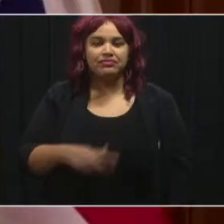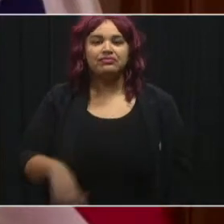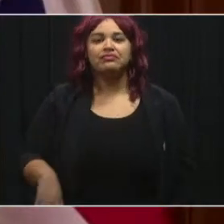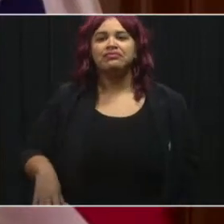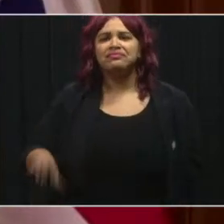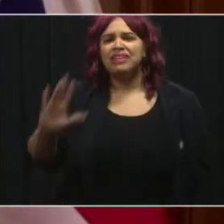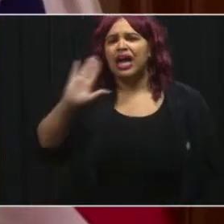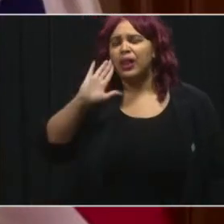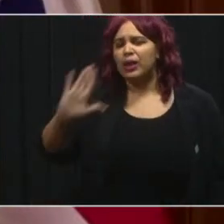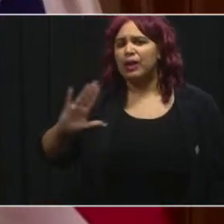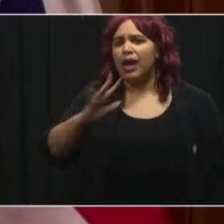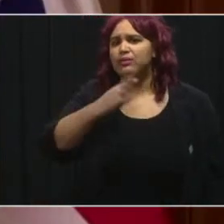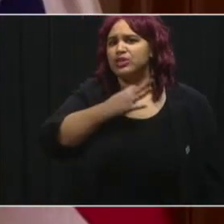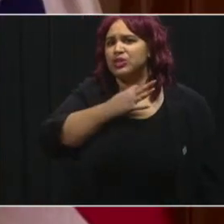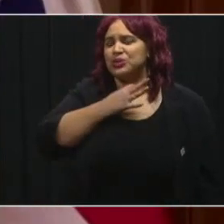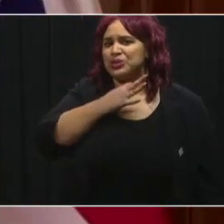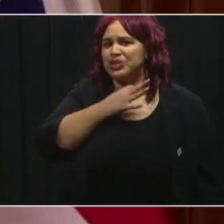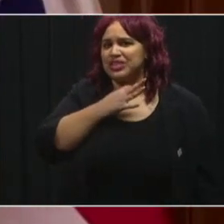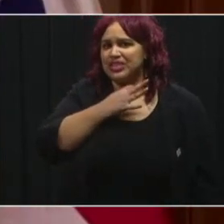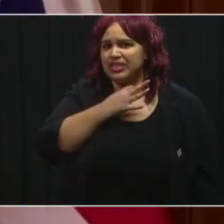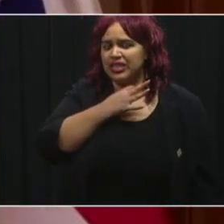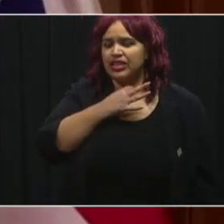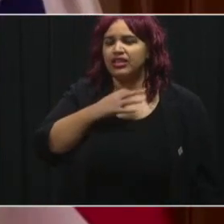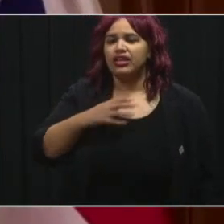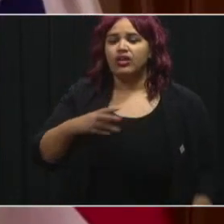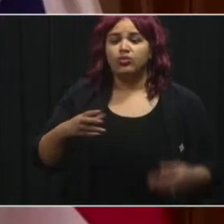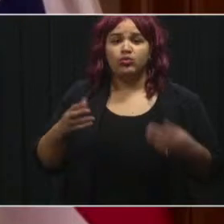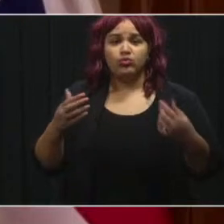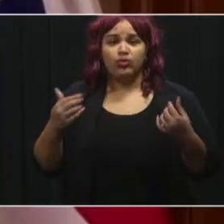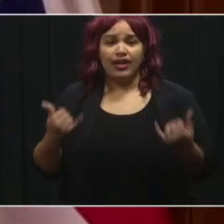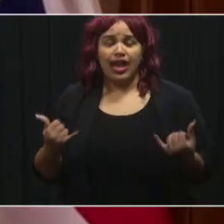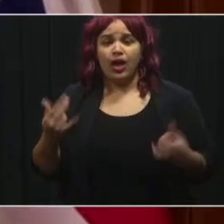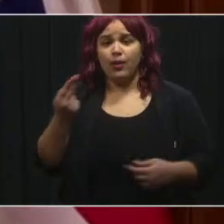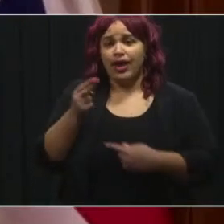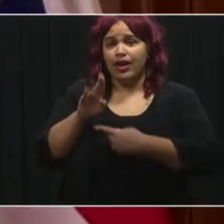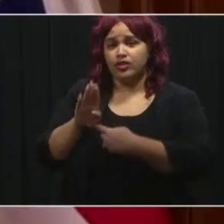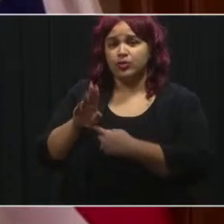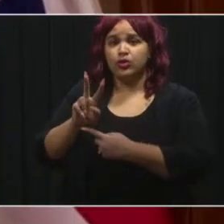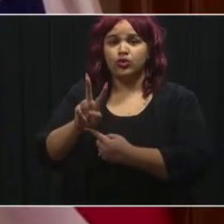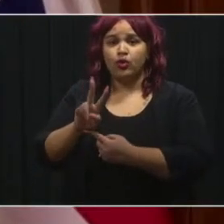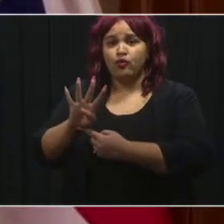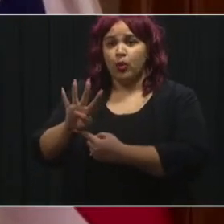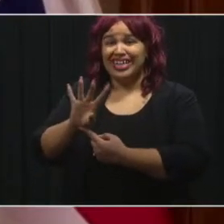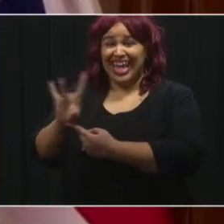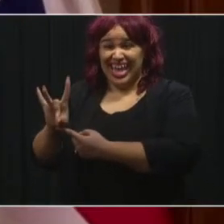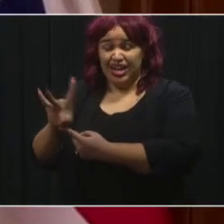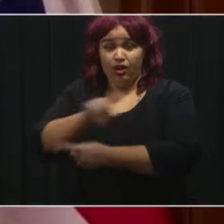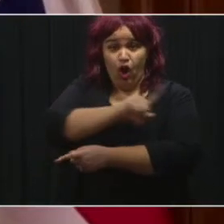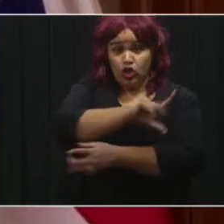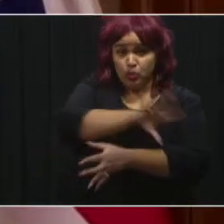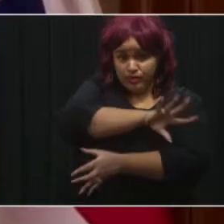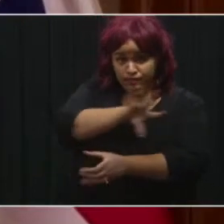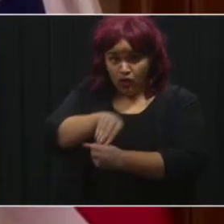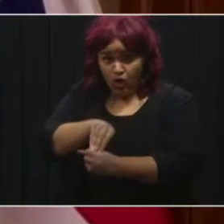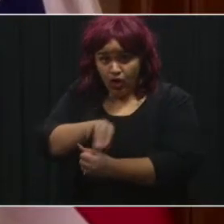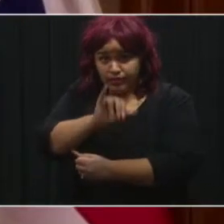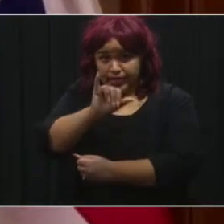either directly or indirectly in any talks on House Bill 248. For those people that have been following, that's